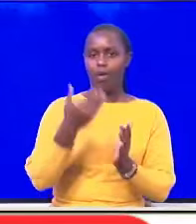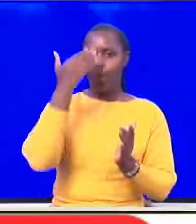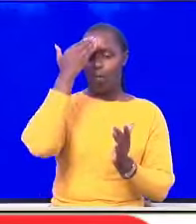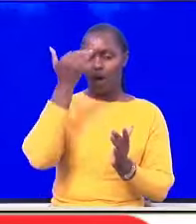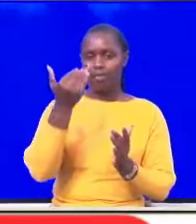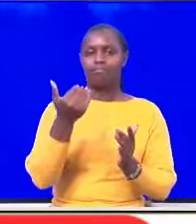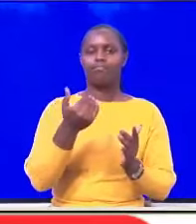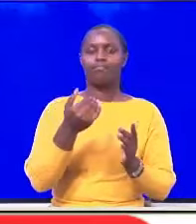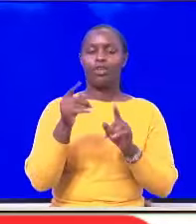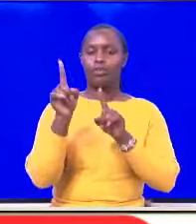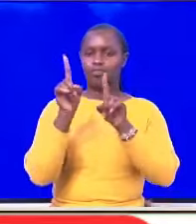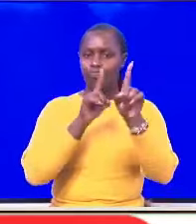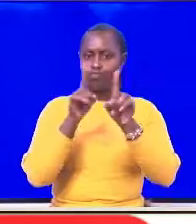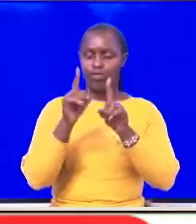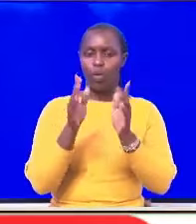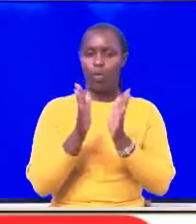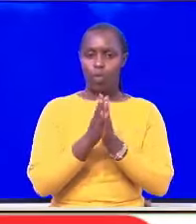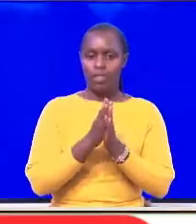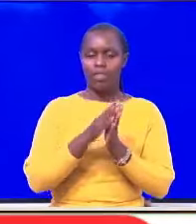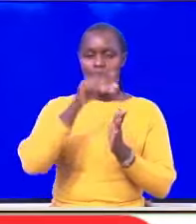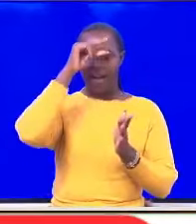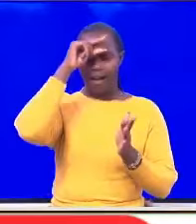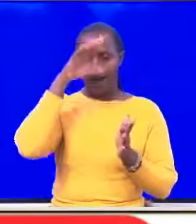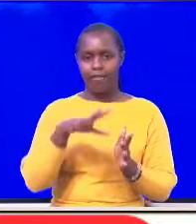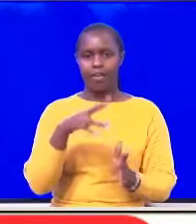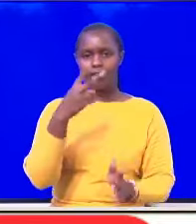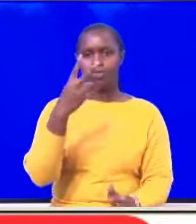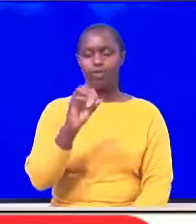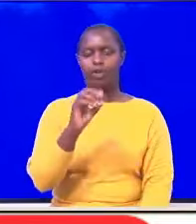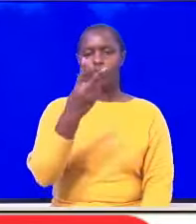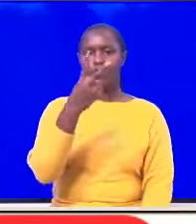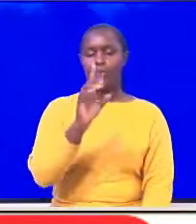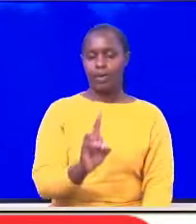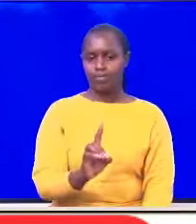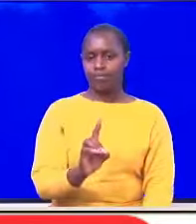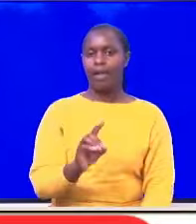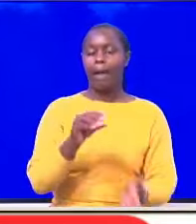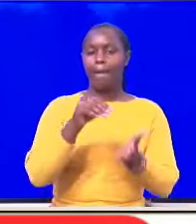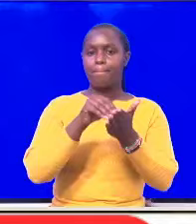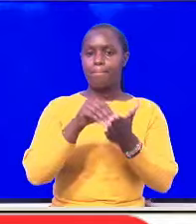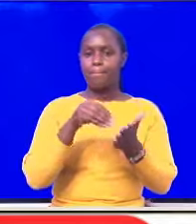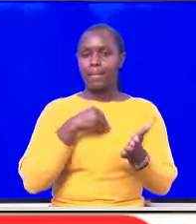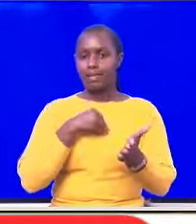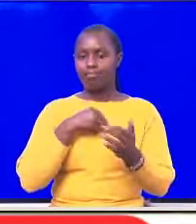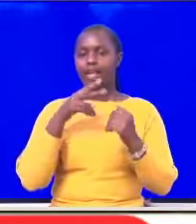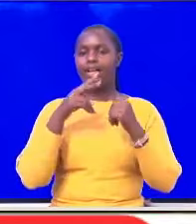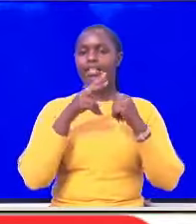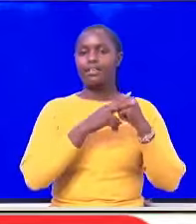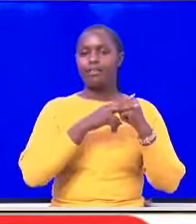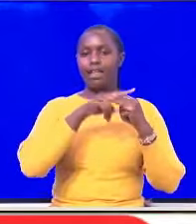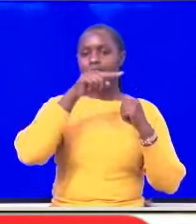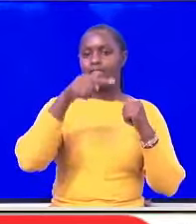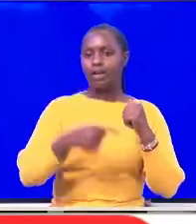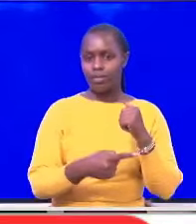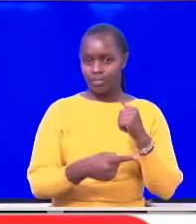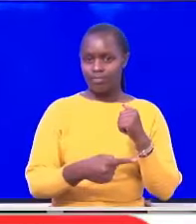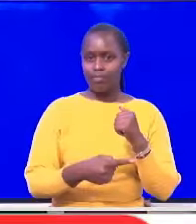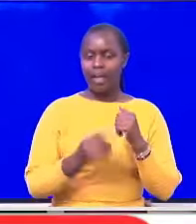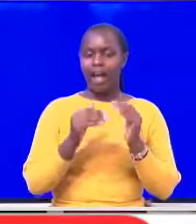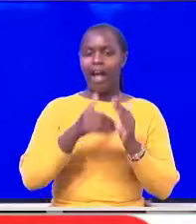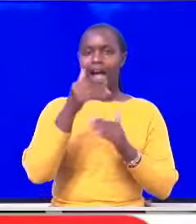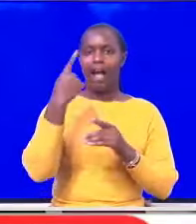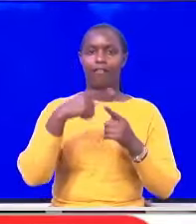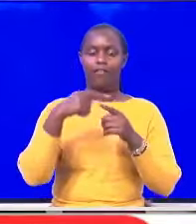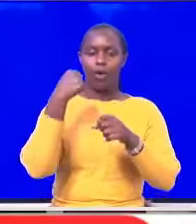governor overseas in 2021, where he was paid 700,000 shillings as per diem to accompany the then county